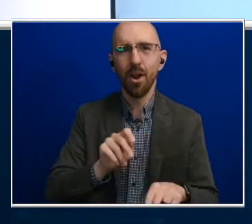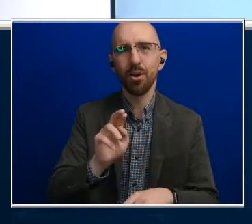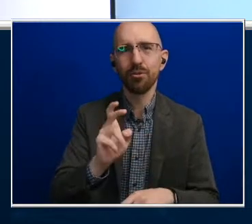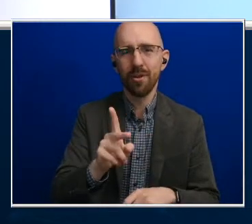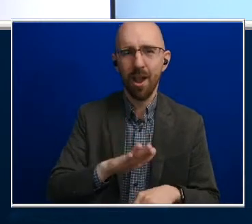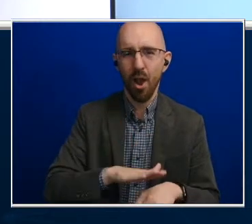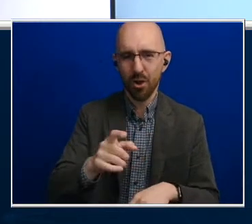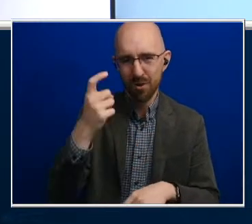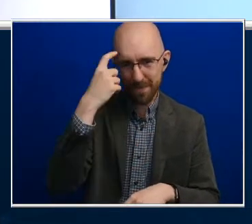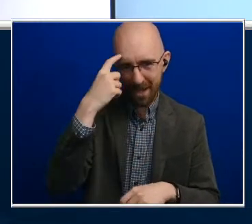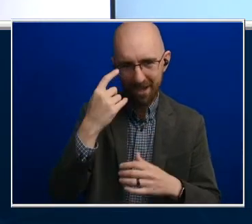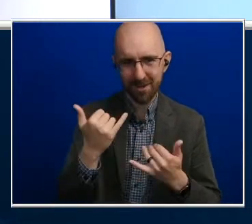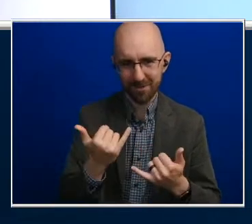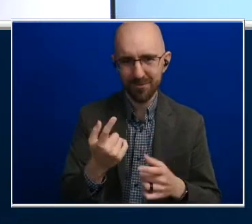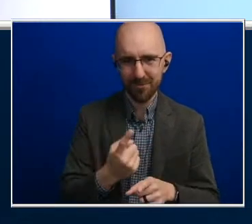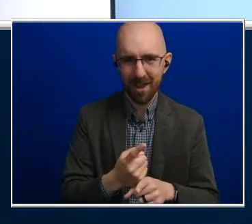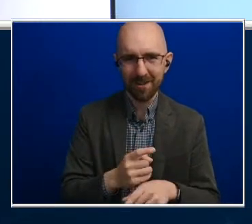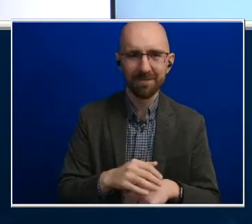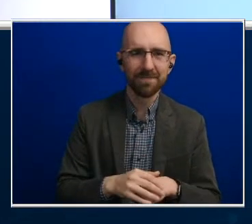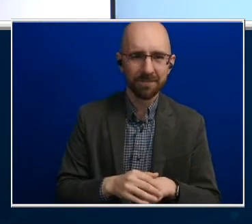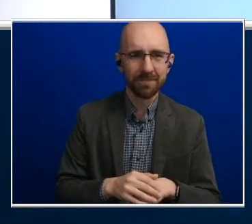bet. Hey Jude.